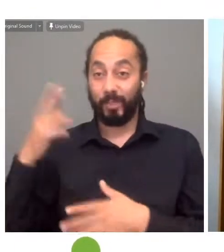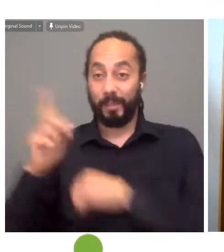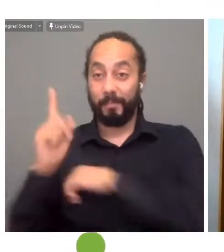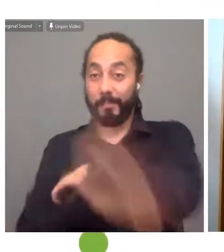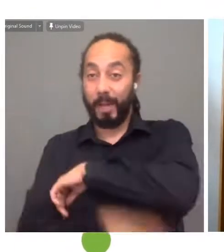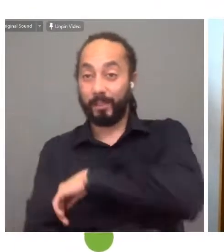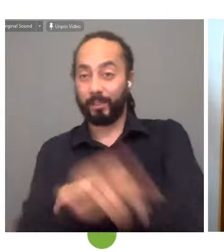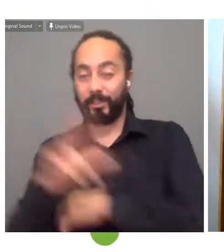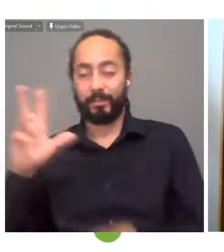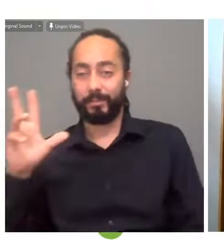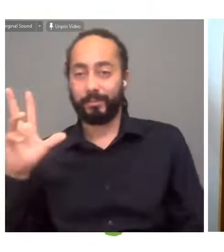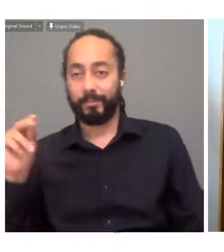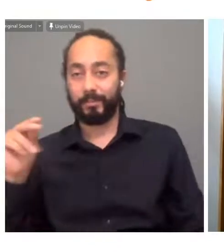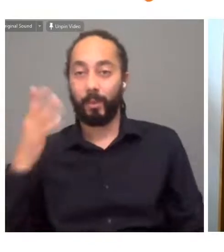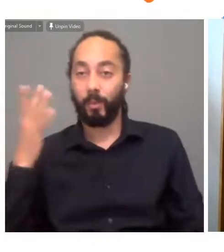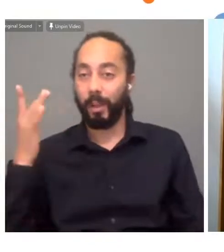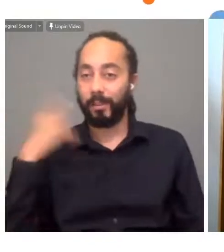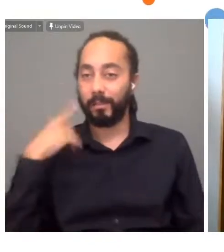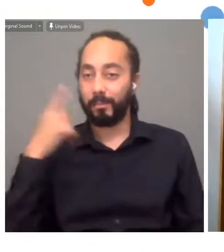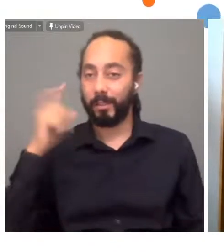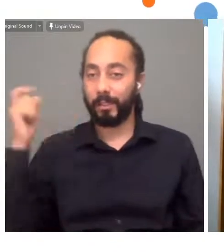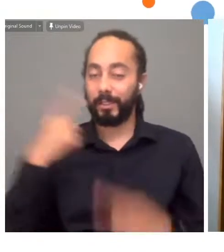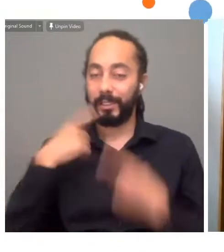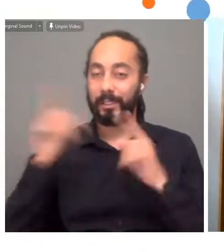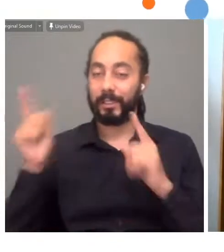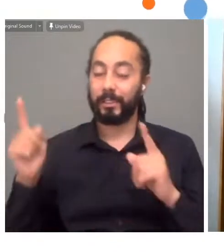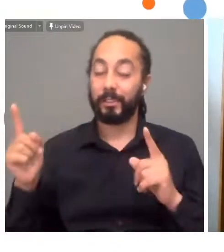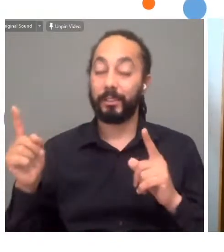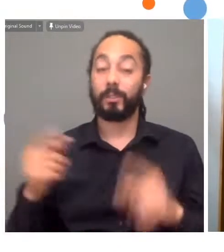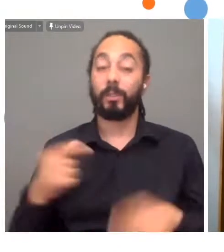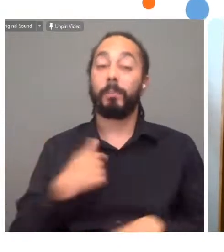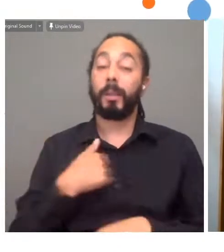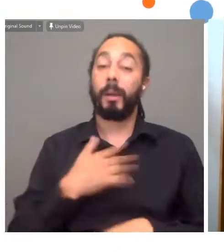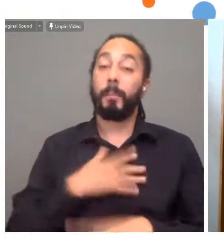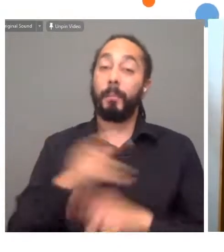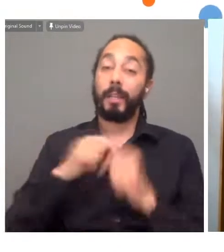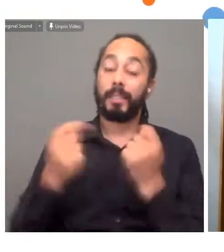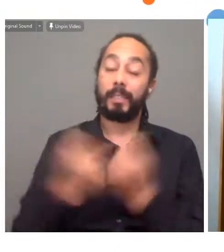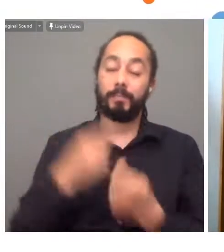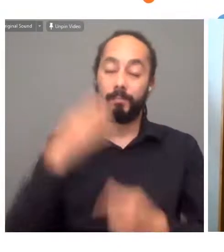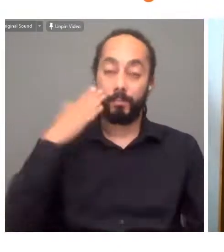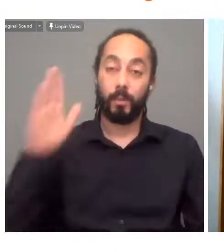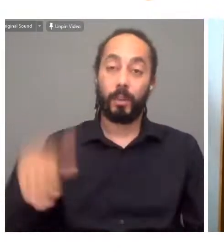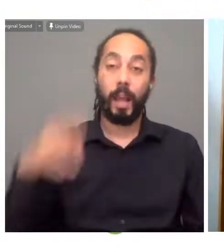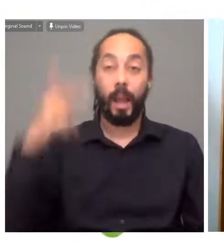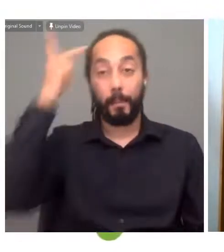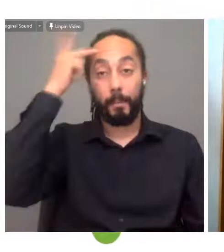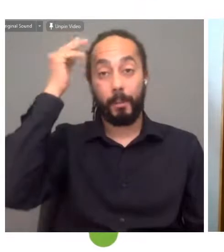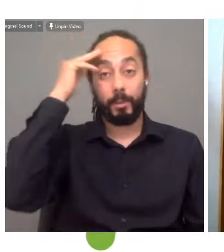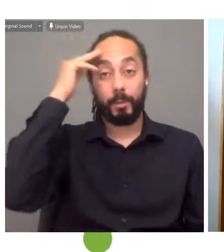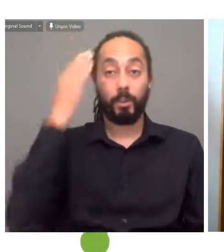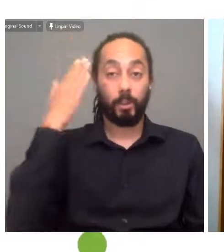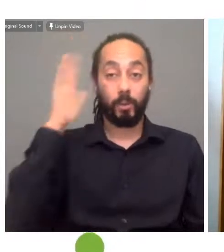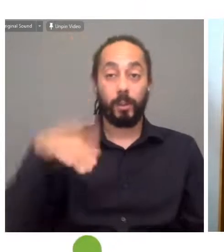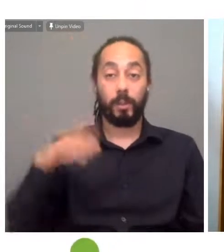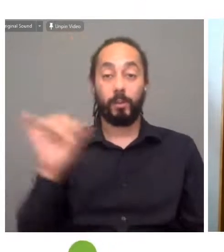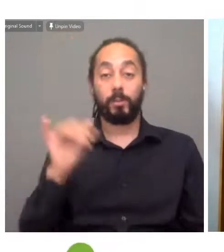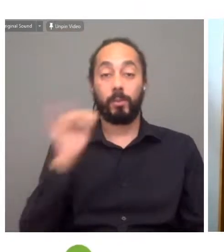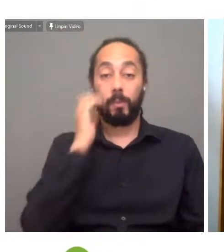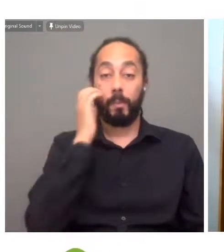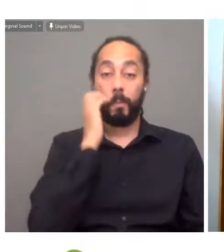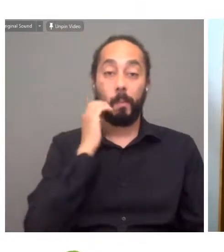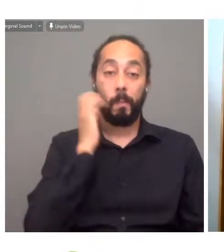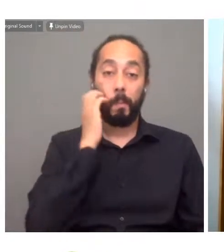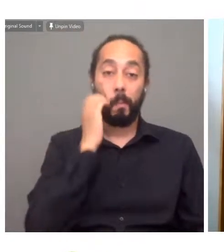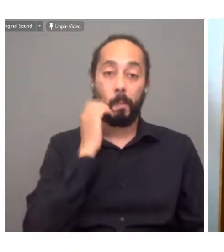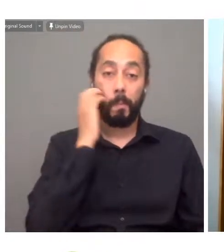because of your success. And my team and I are very mindful of that. And the Prime Minister is as well. So I can't tell you